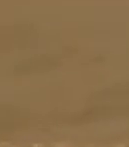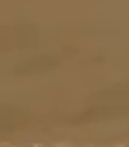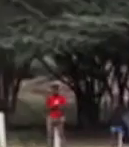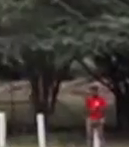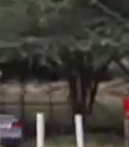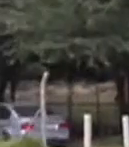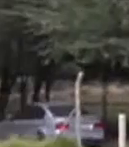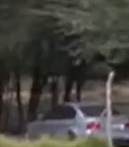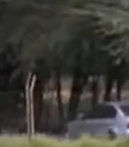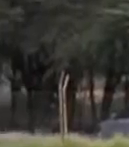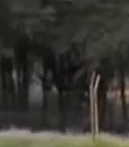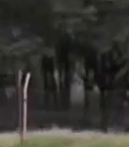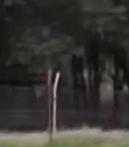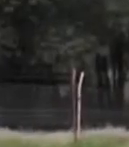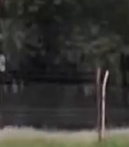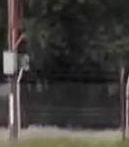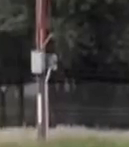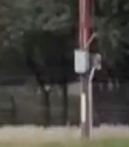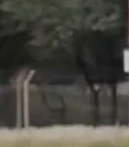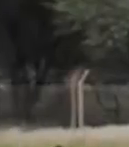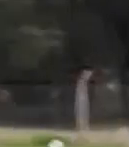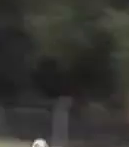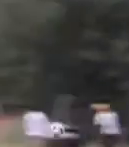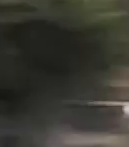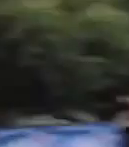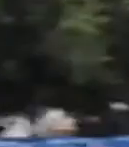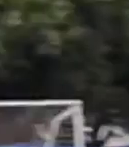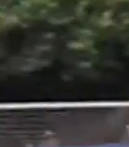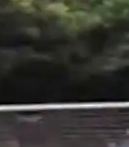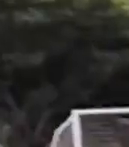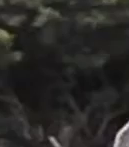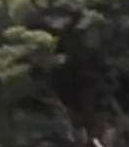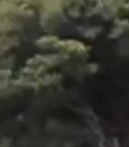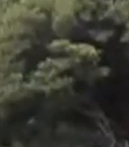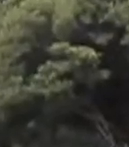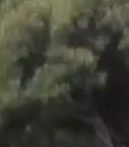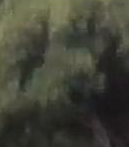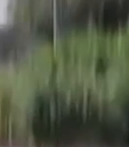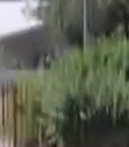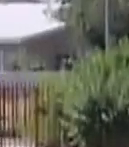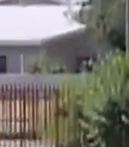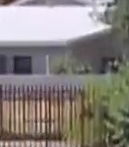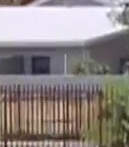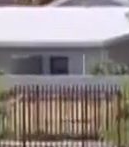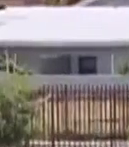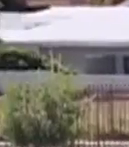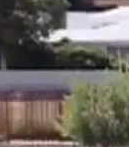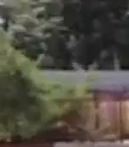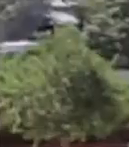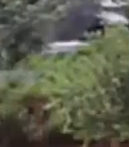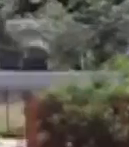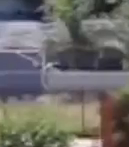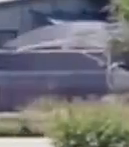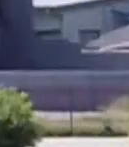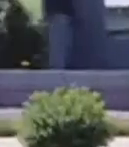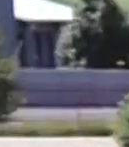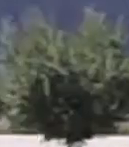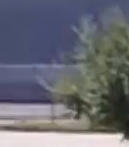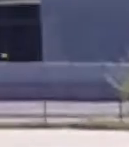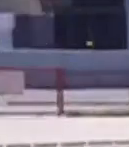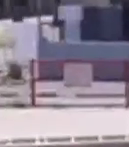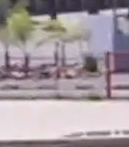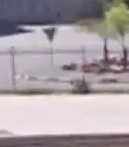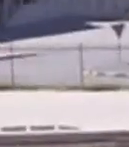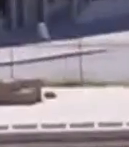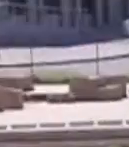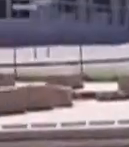Catch Namibia's rising talents displaying the best goals, breathtaking saves, Khafar like a 1-2 combination on the pitch,